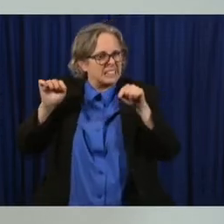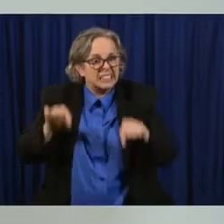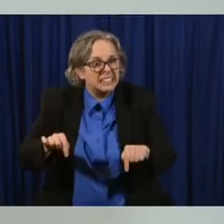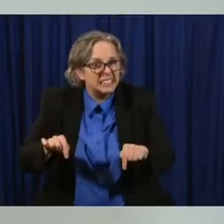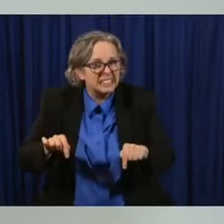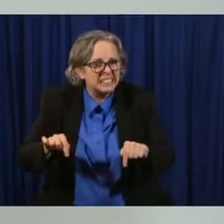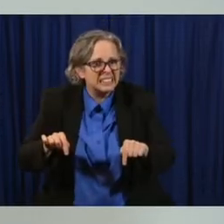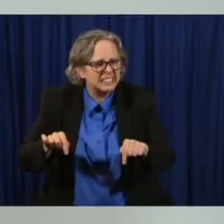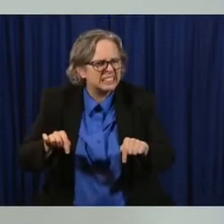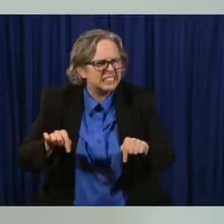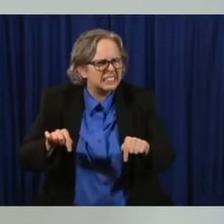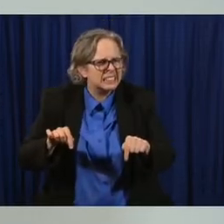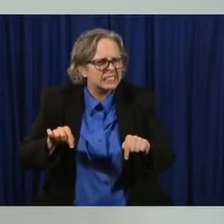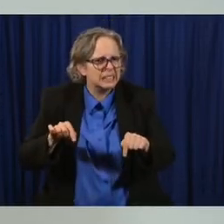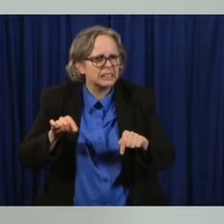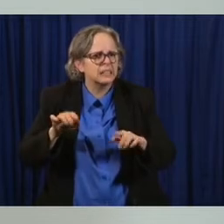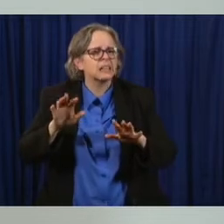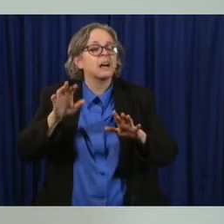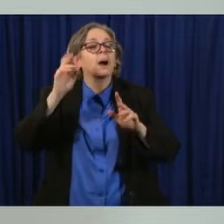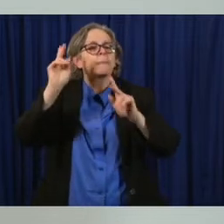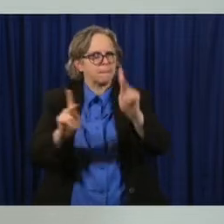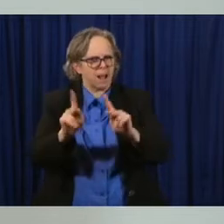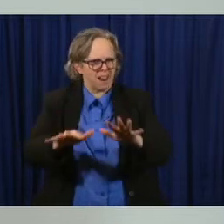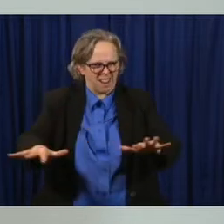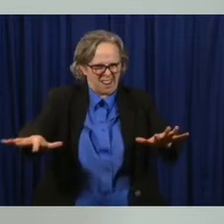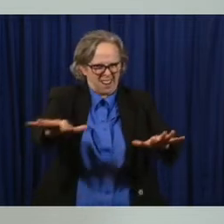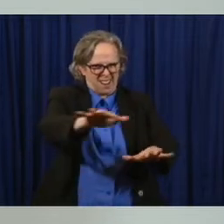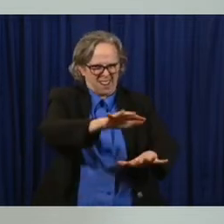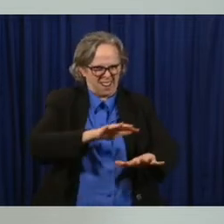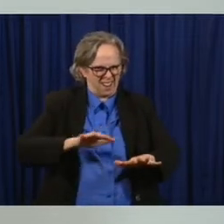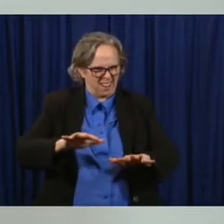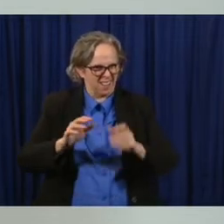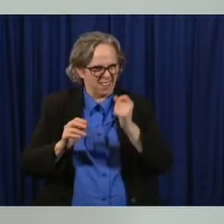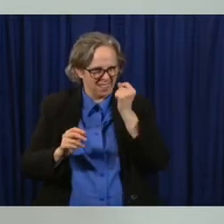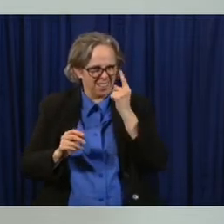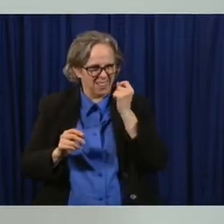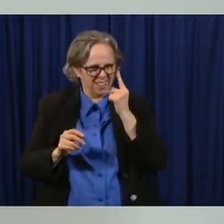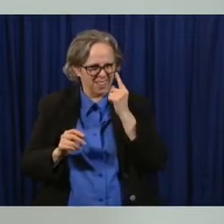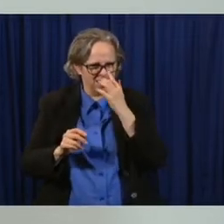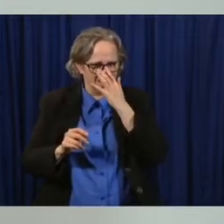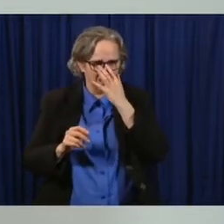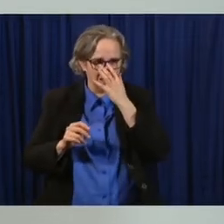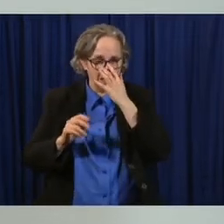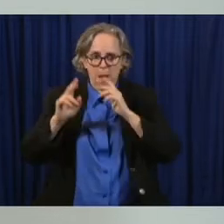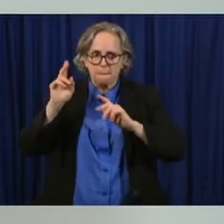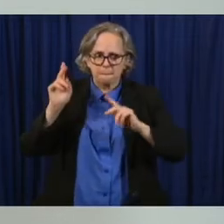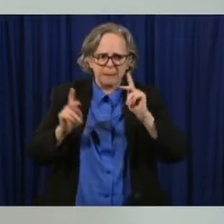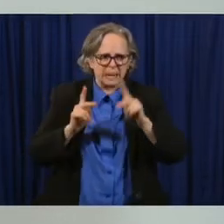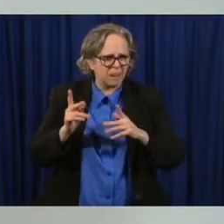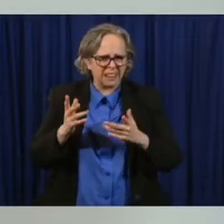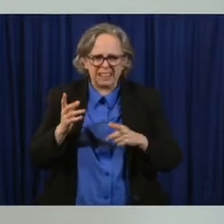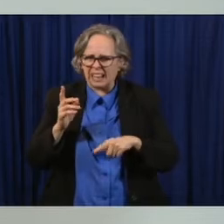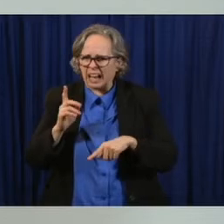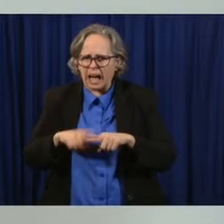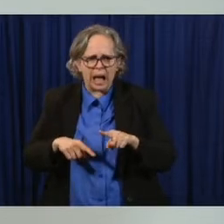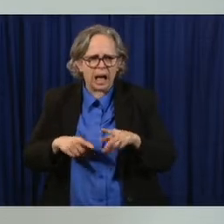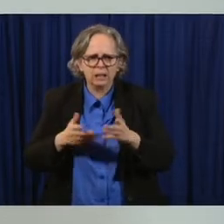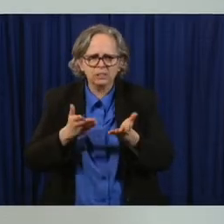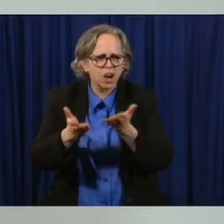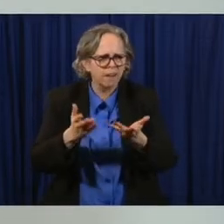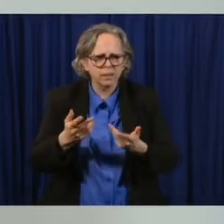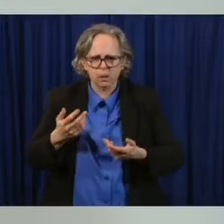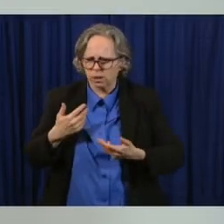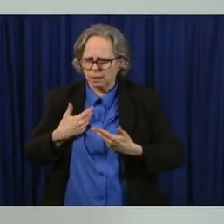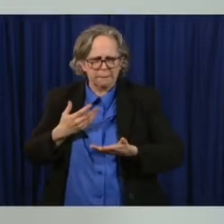and this is about people. This is about the people that those resources serve. It's about their lives, the things